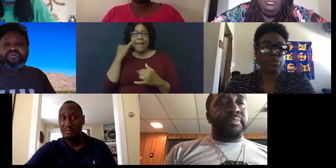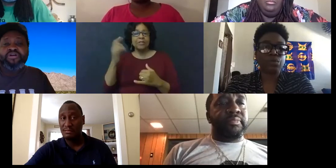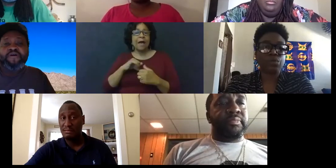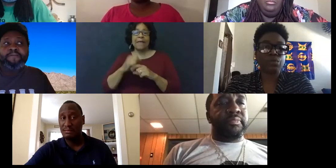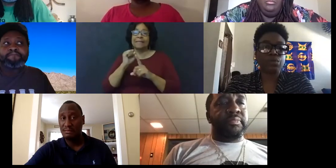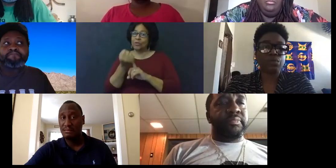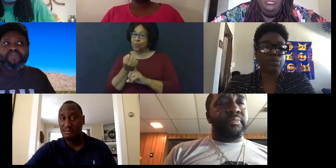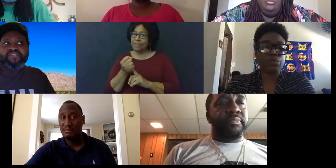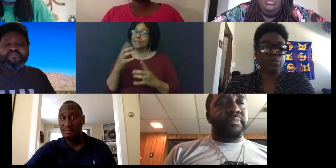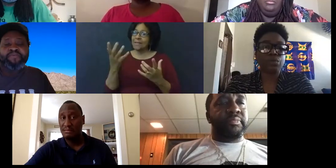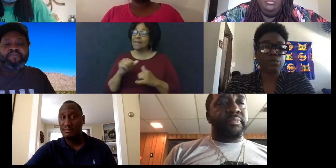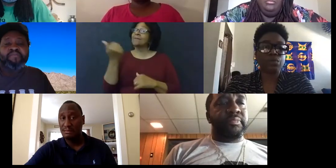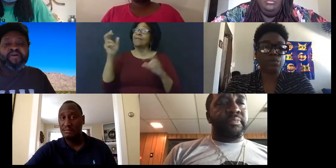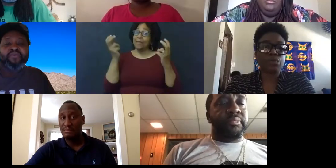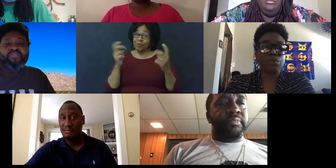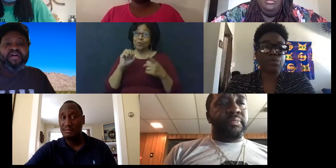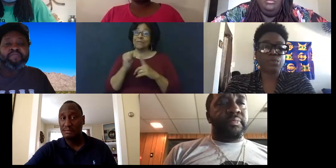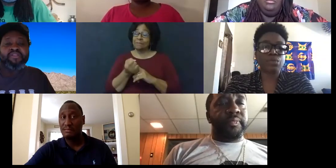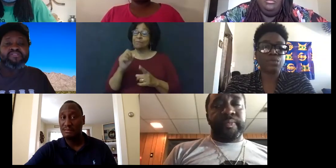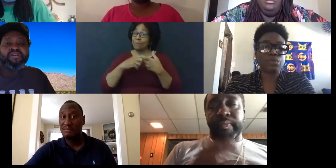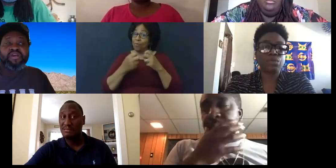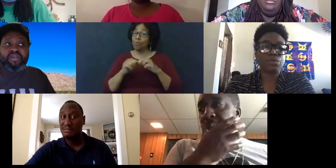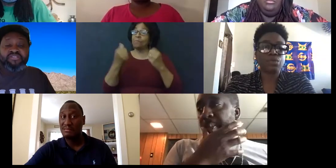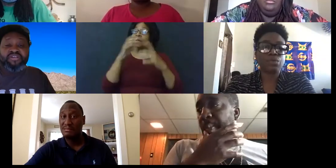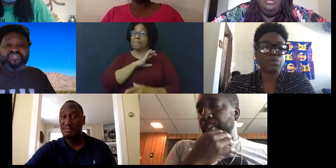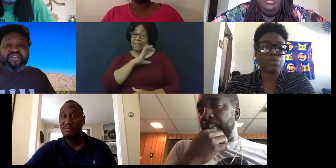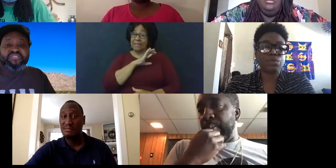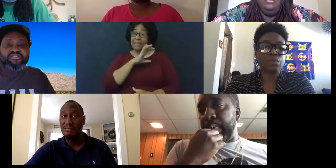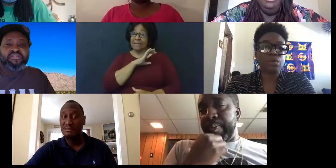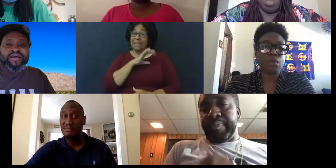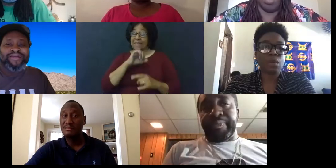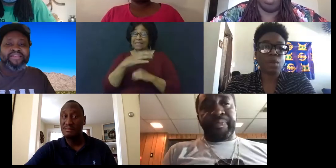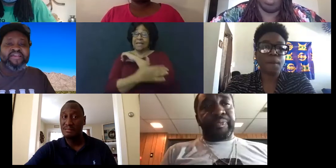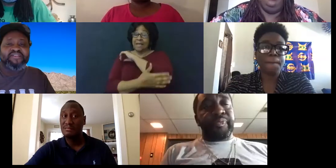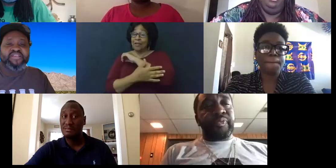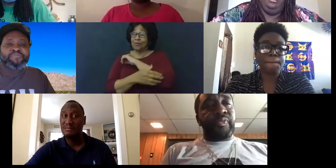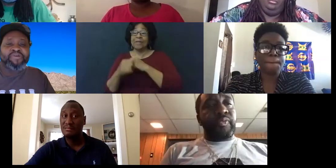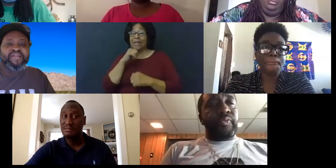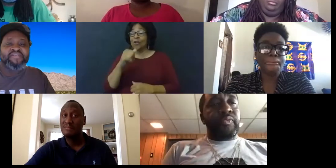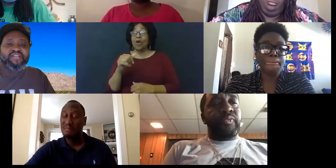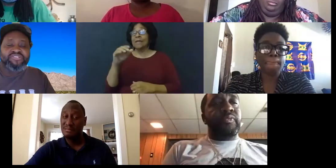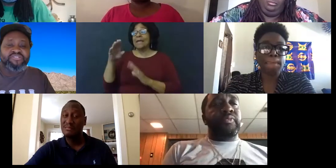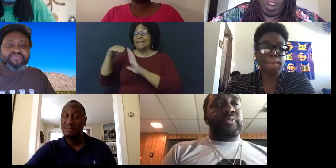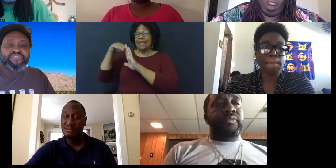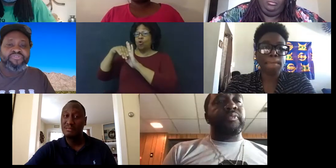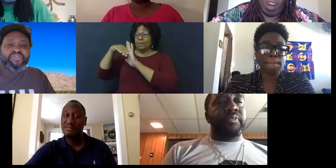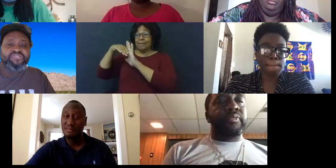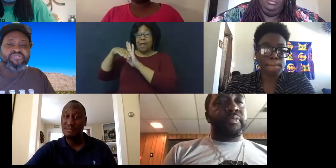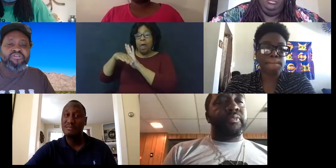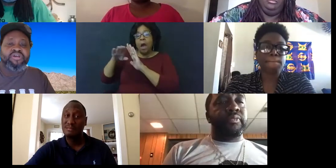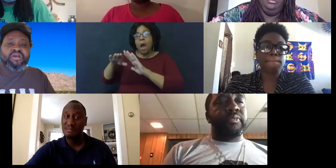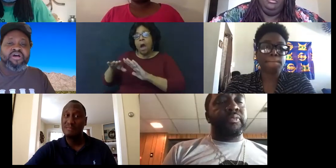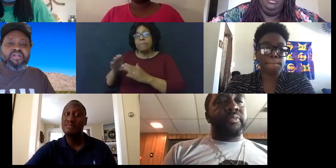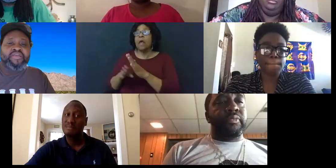issue that seems to be problematic with a lot of police in this country, is not de-escalation, but escalations of